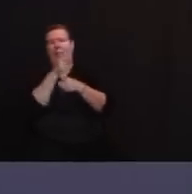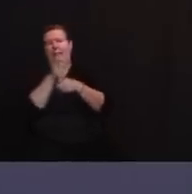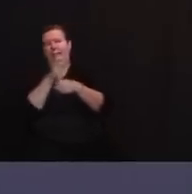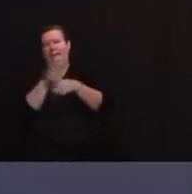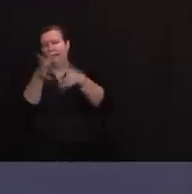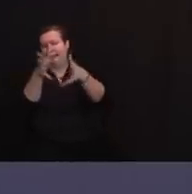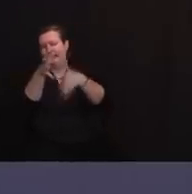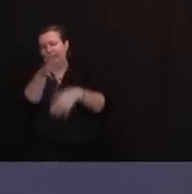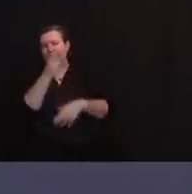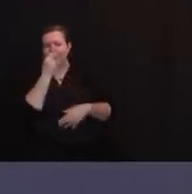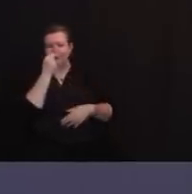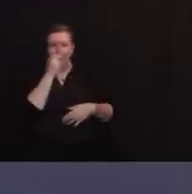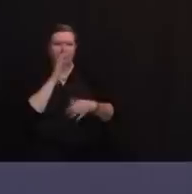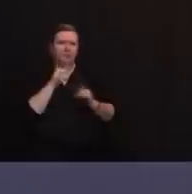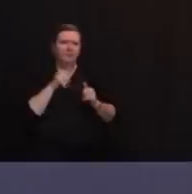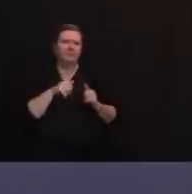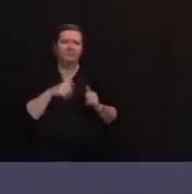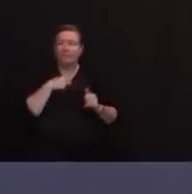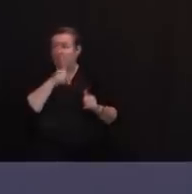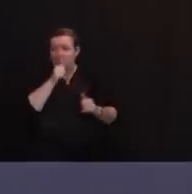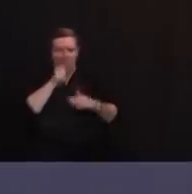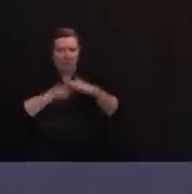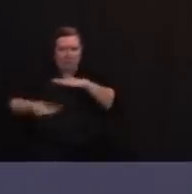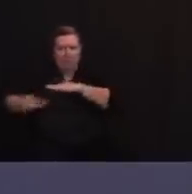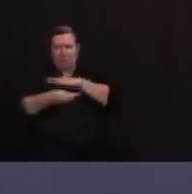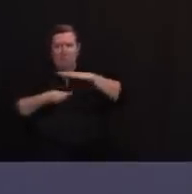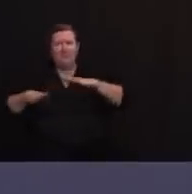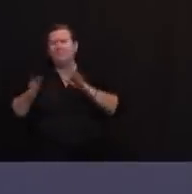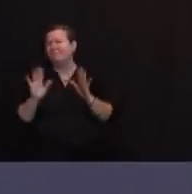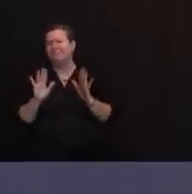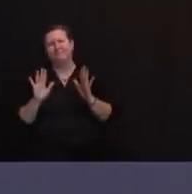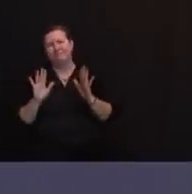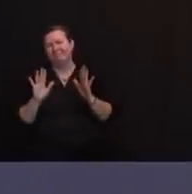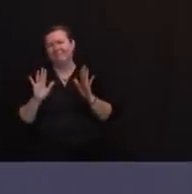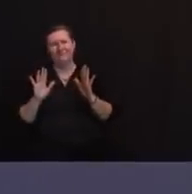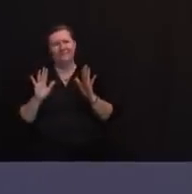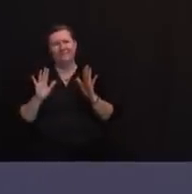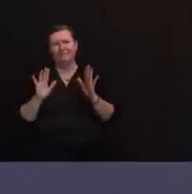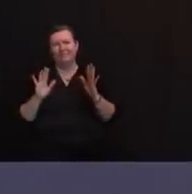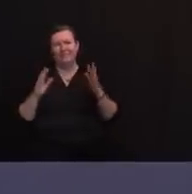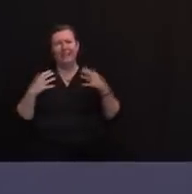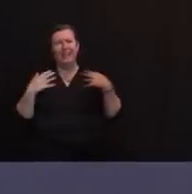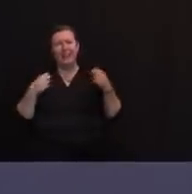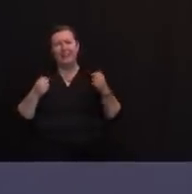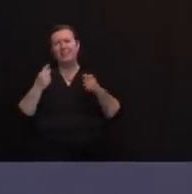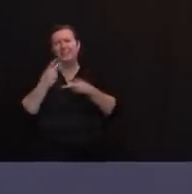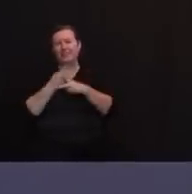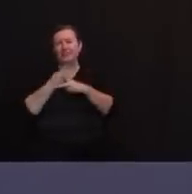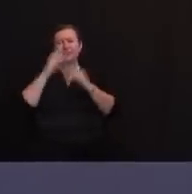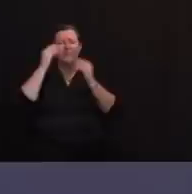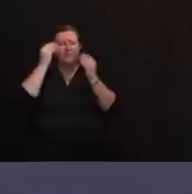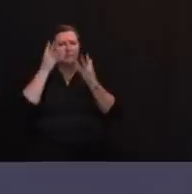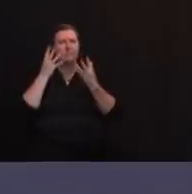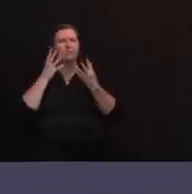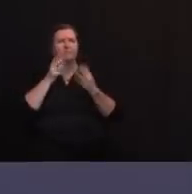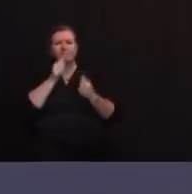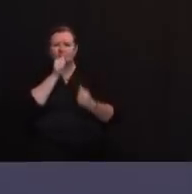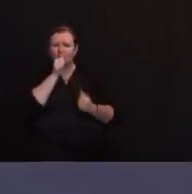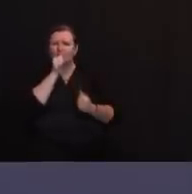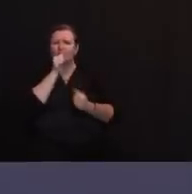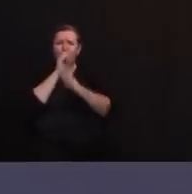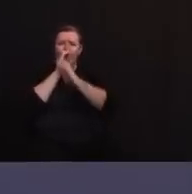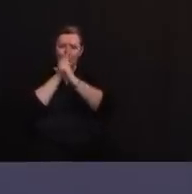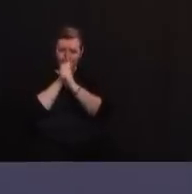information in and around healthcare matters. Judy and Eddie, I mean, I